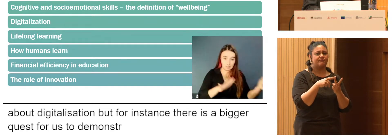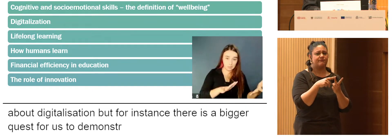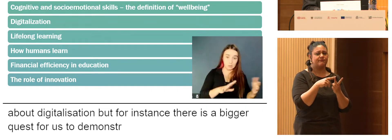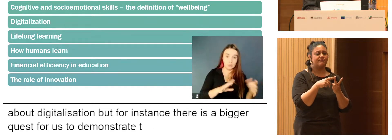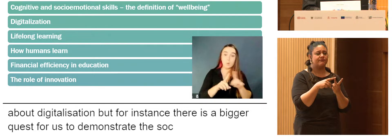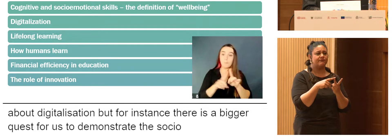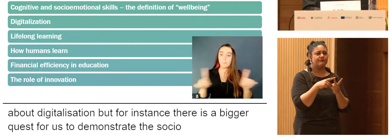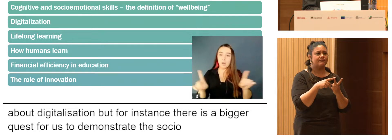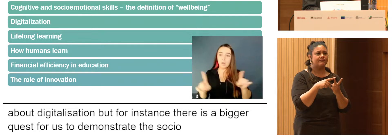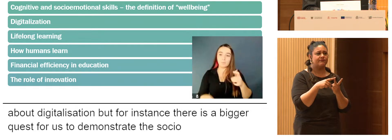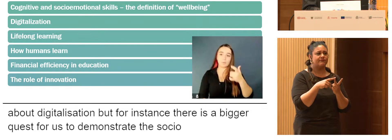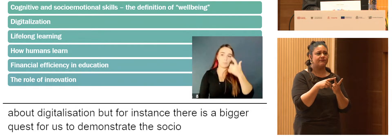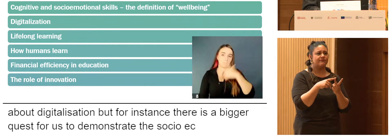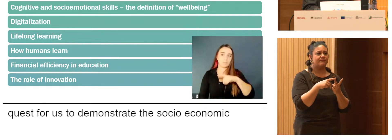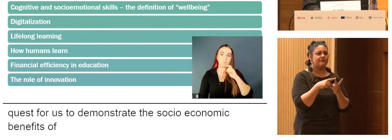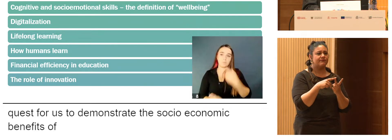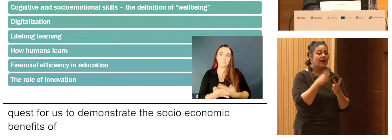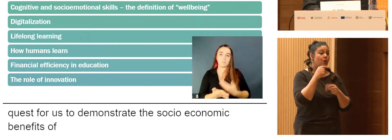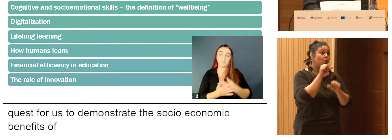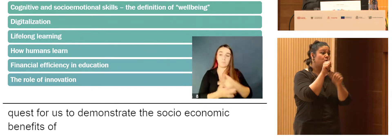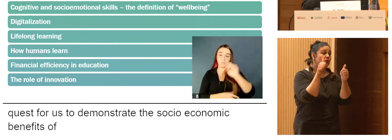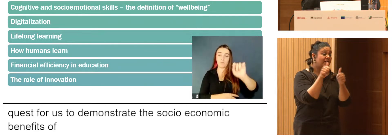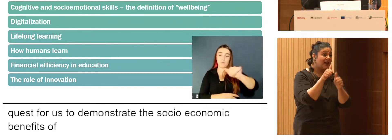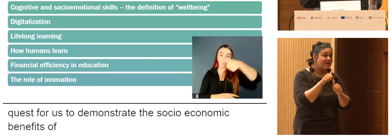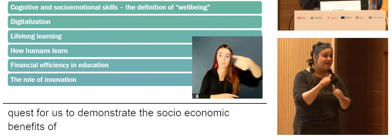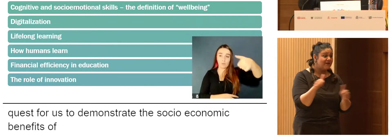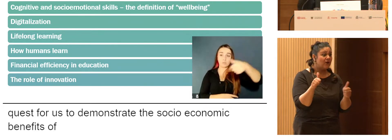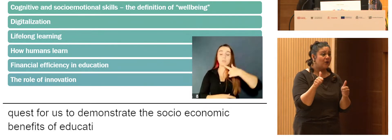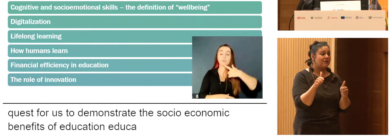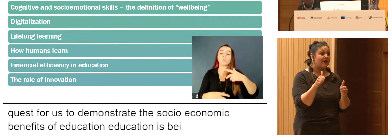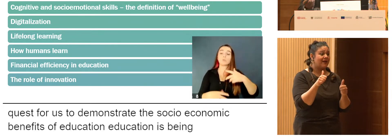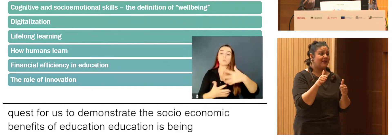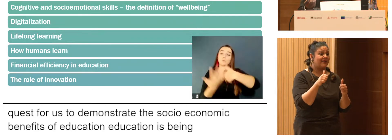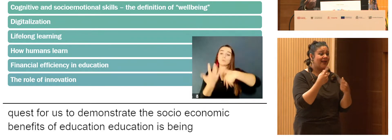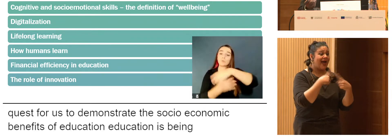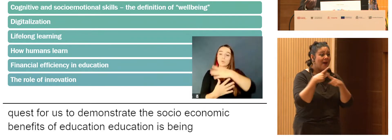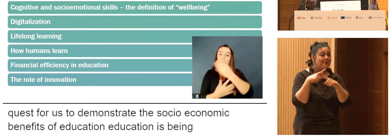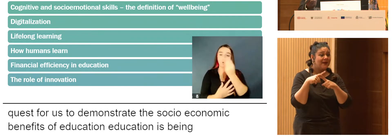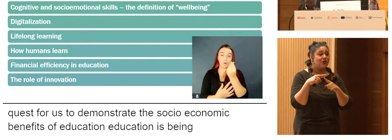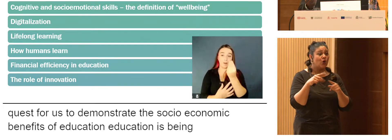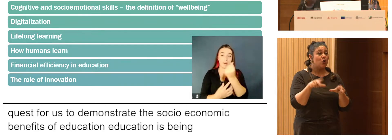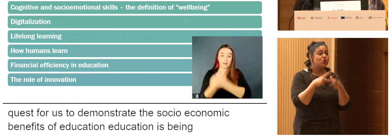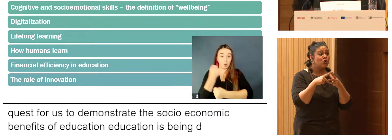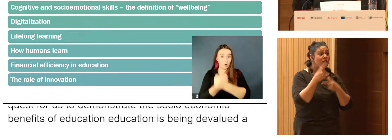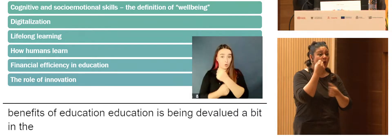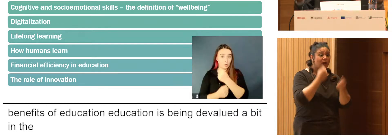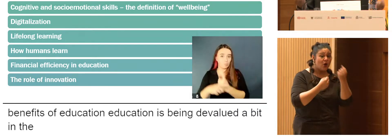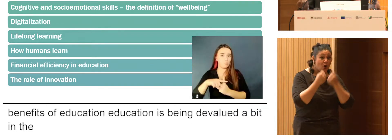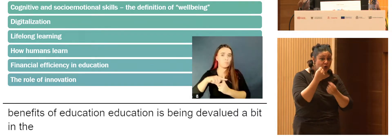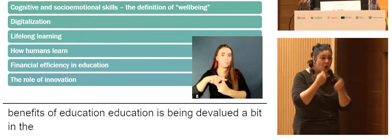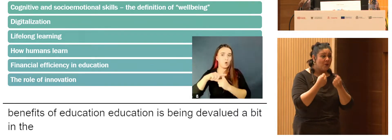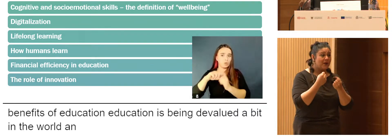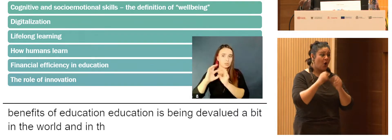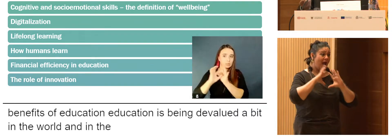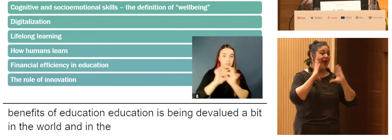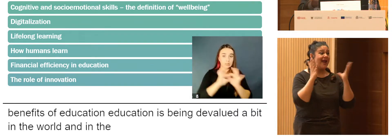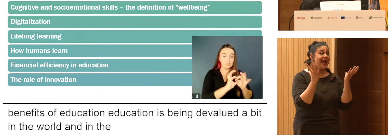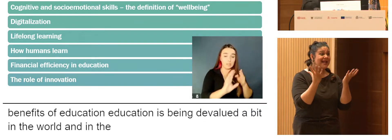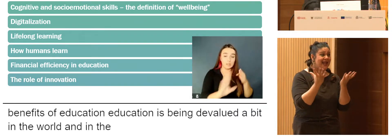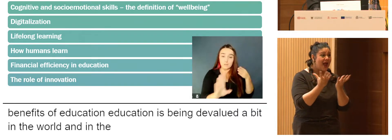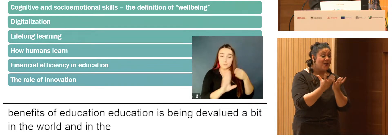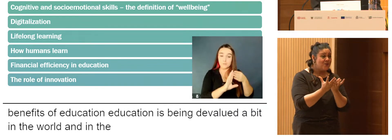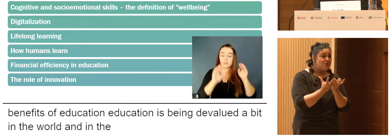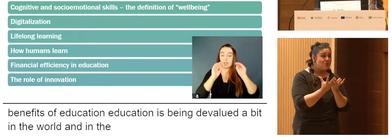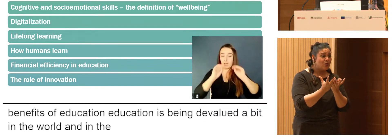socioeconomic benefits of education. Education is being devalued a bit in the world and in the world policies.